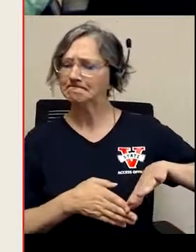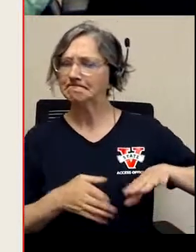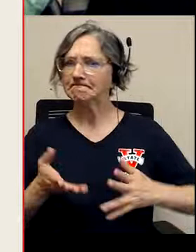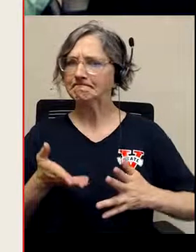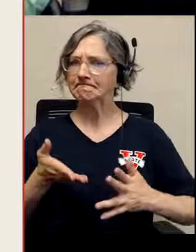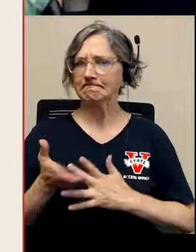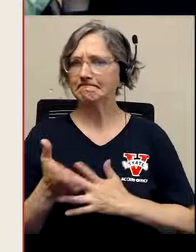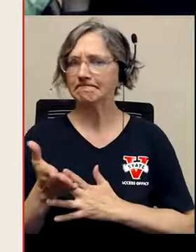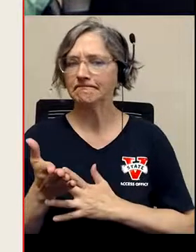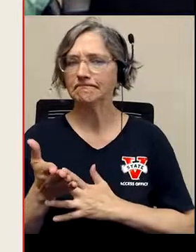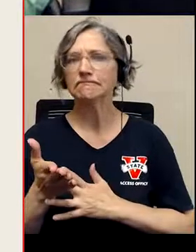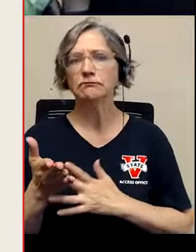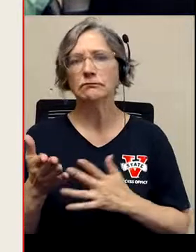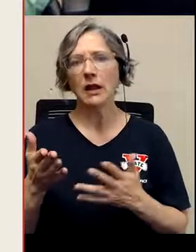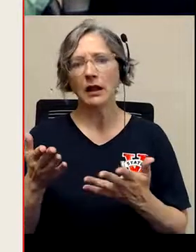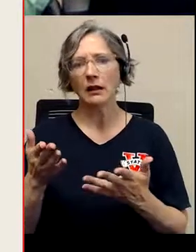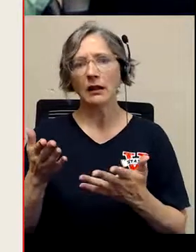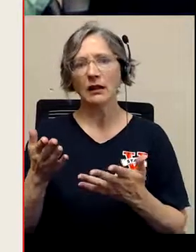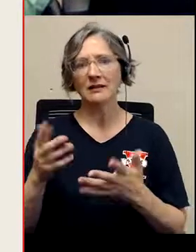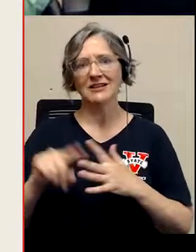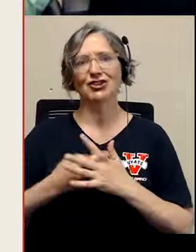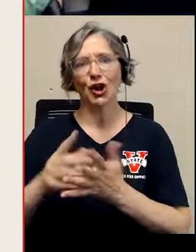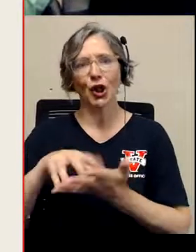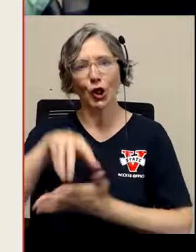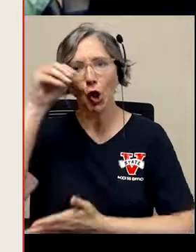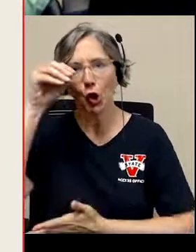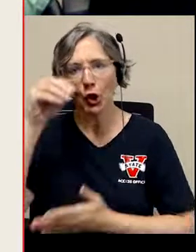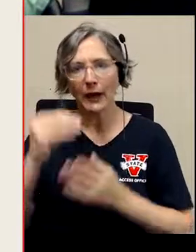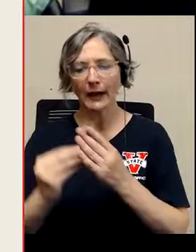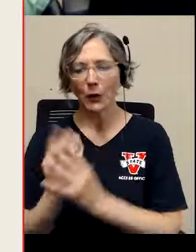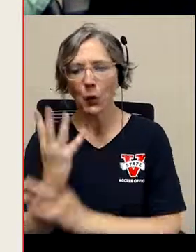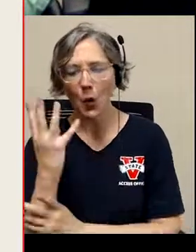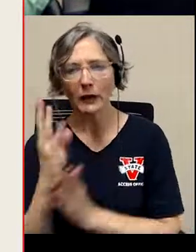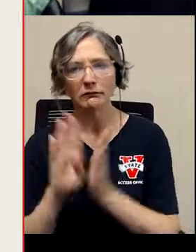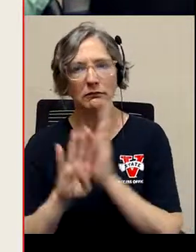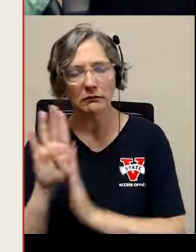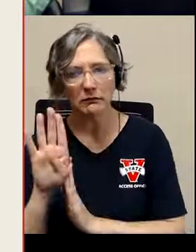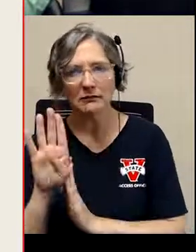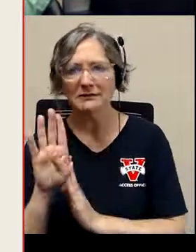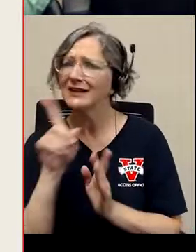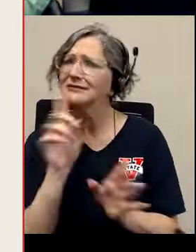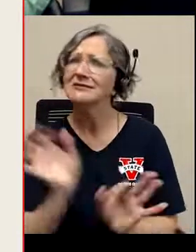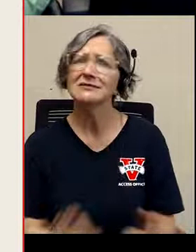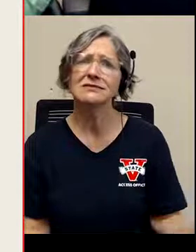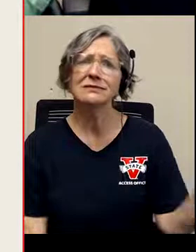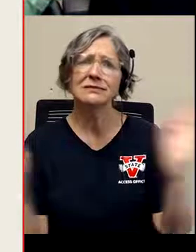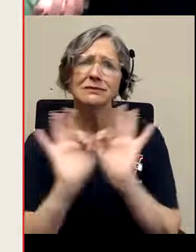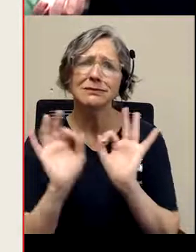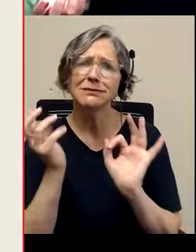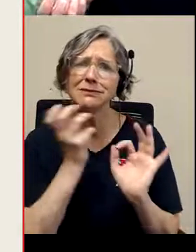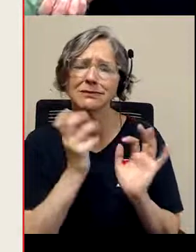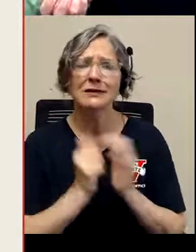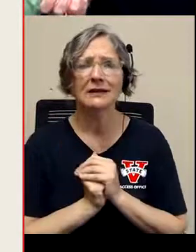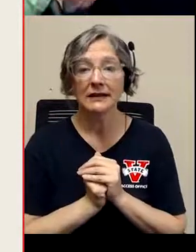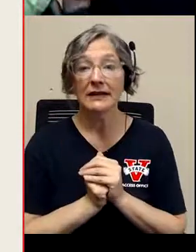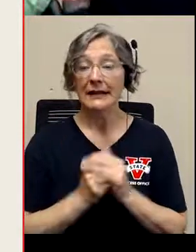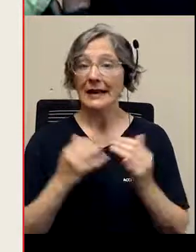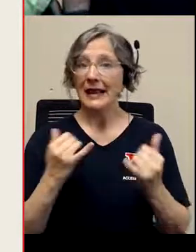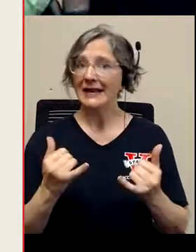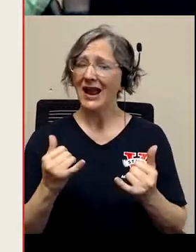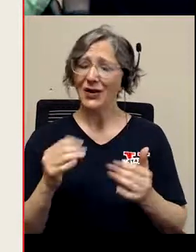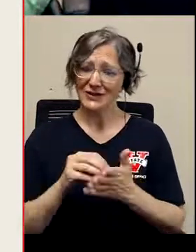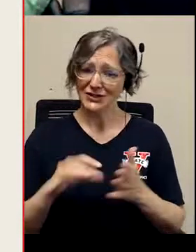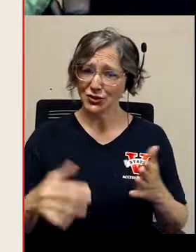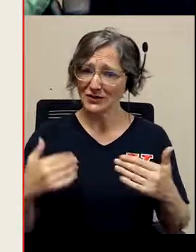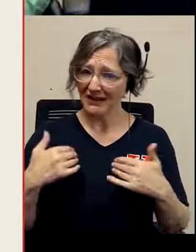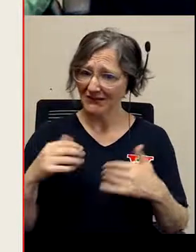learning and growth zone? Very key and important. And of course, and now with what students deal with social media,